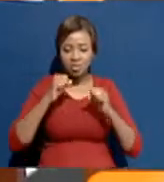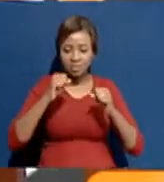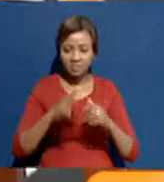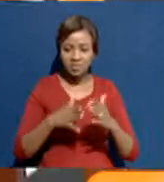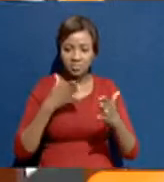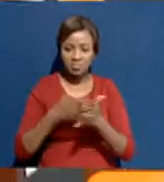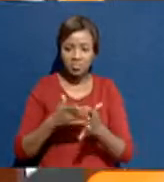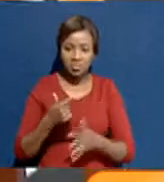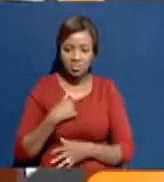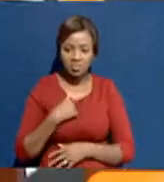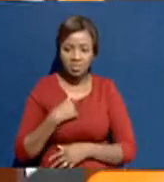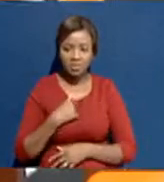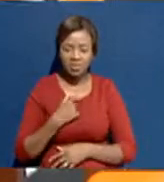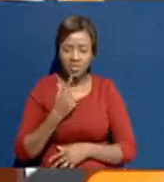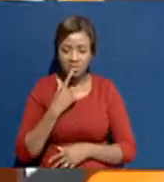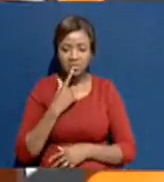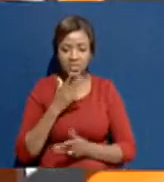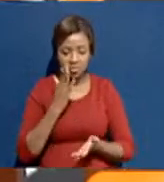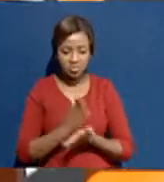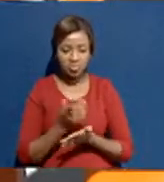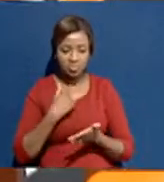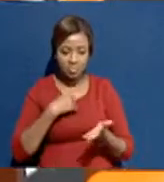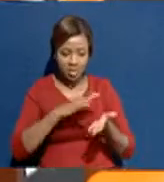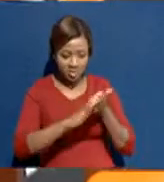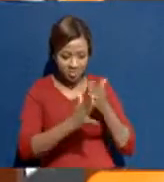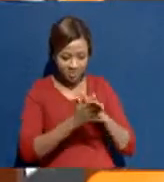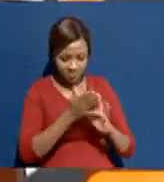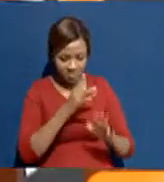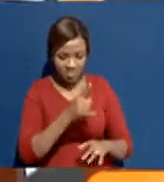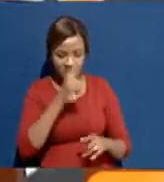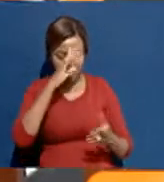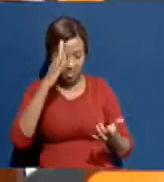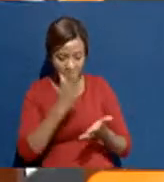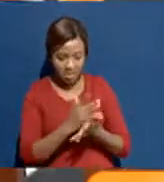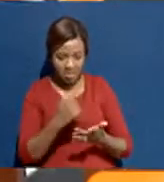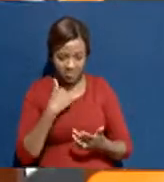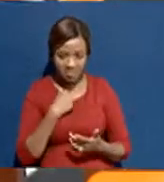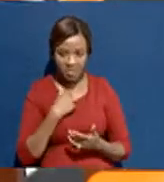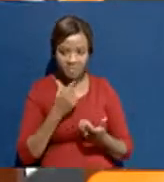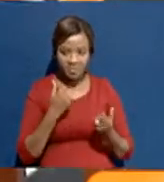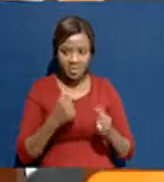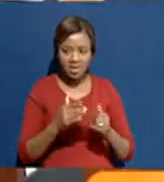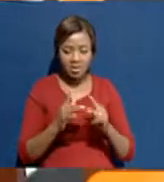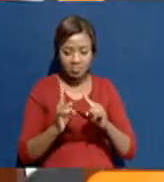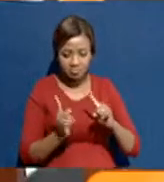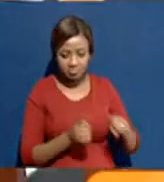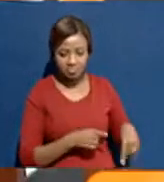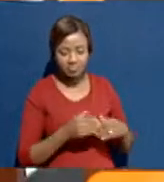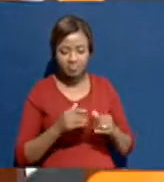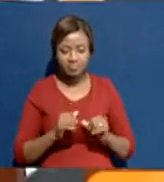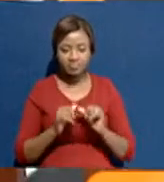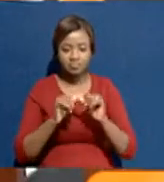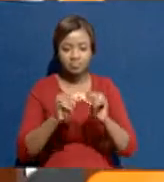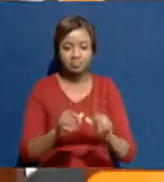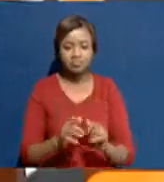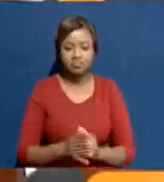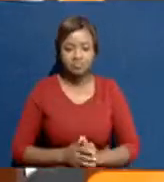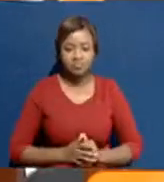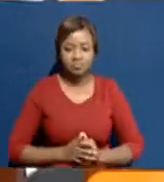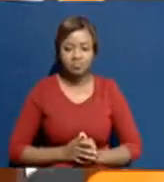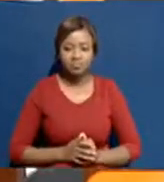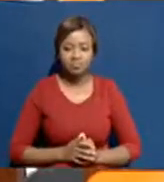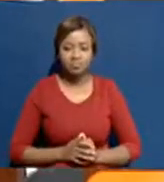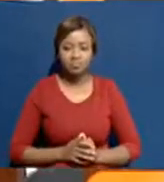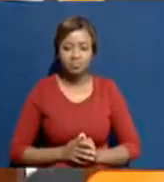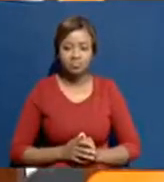Telling them, he has explained to me, I believed him, and that's now gone. Now, after we left office, of